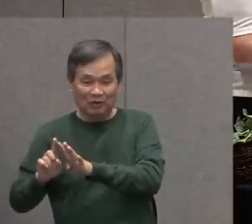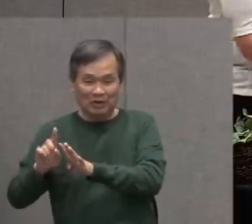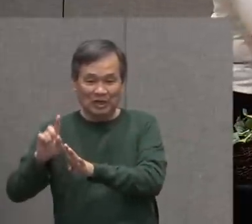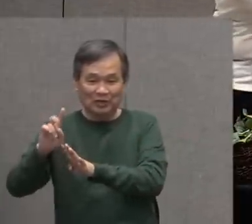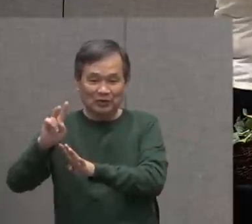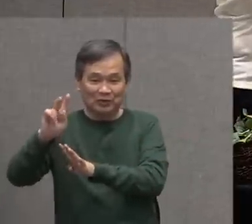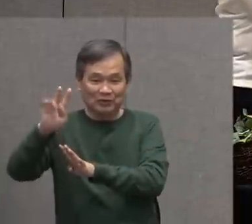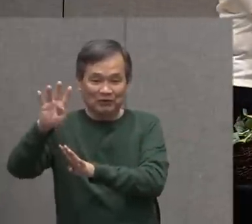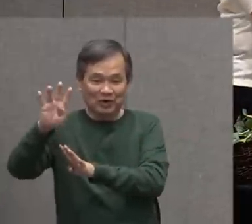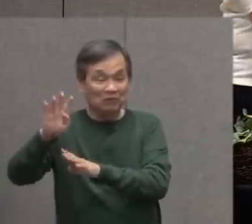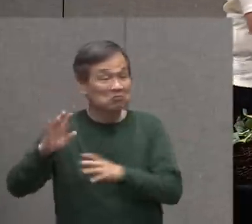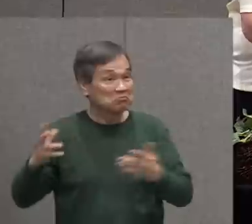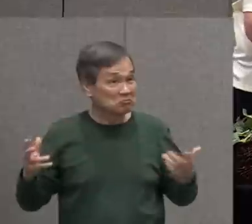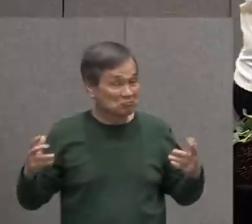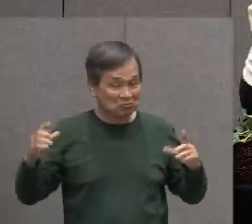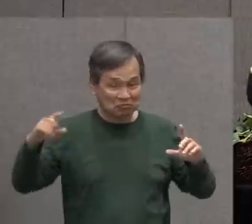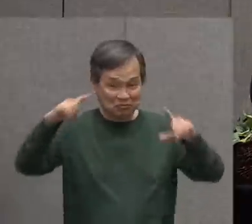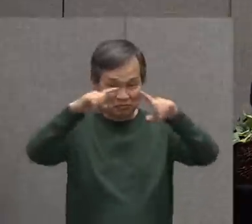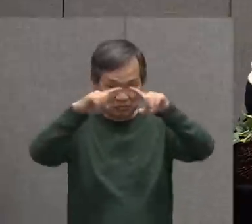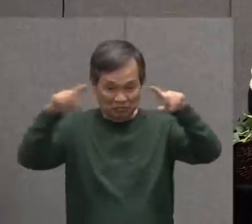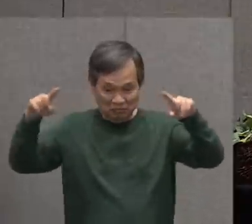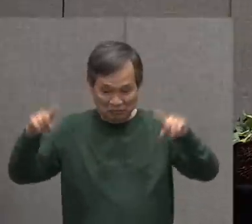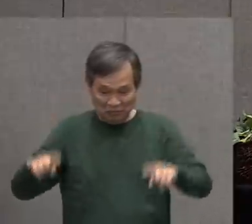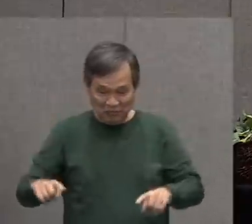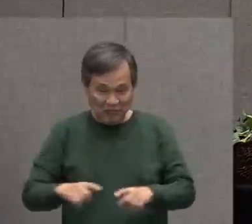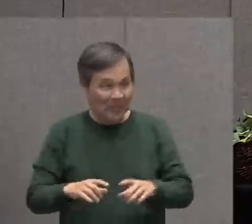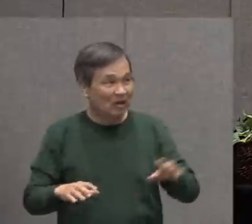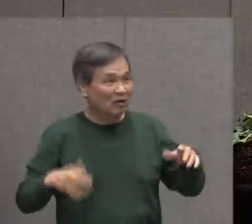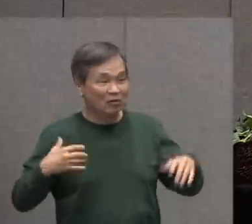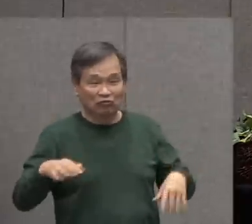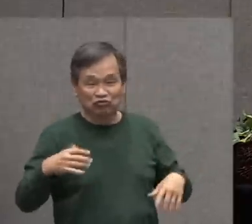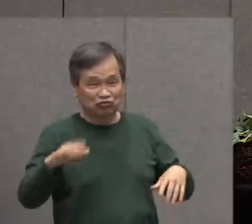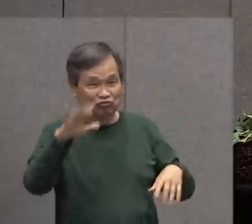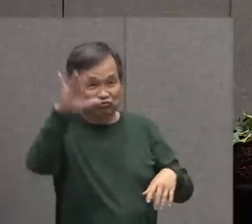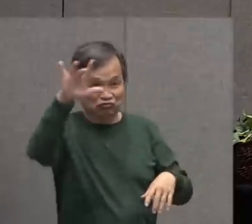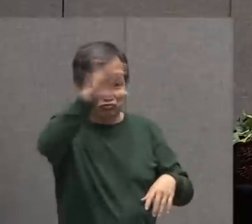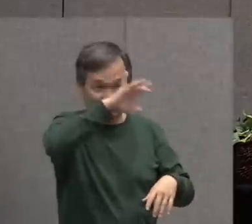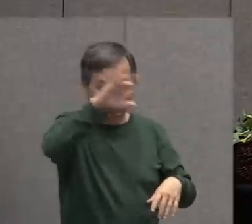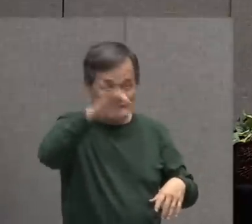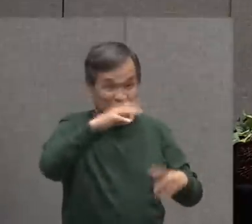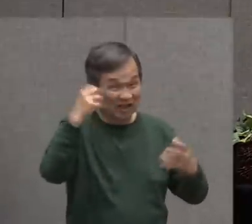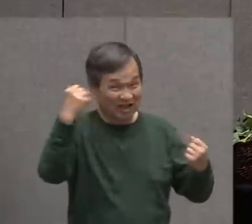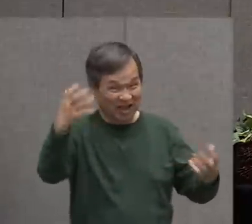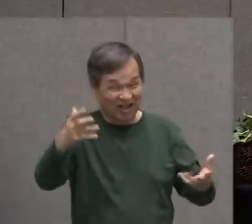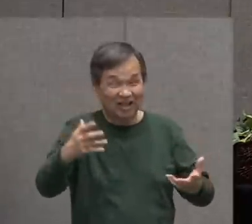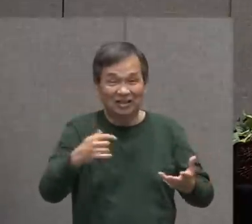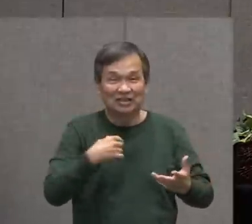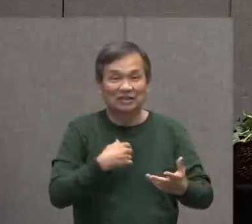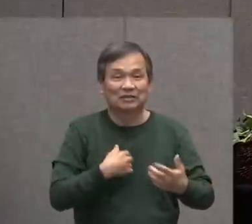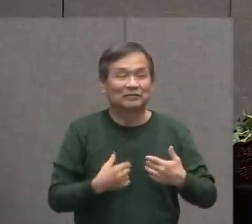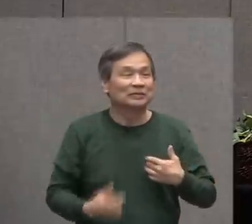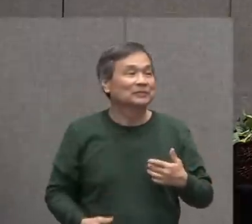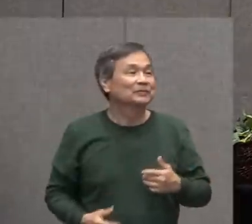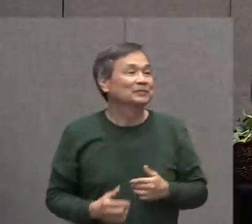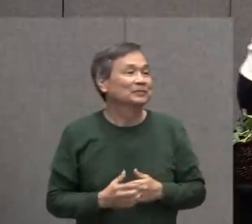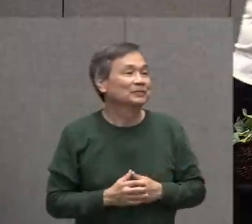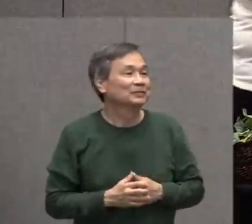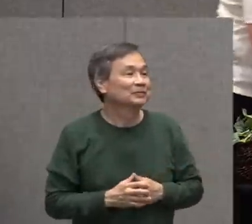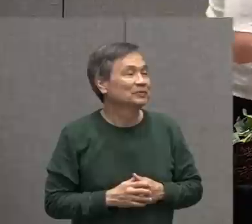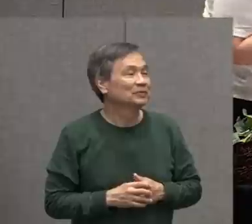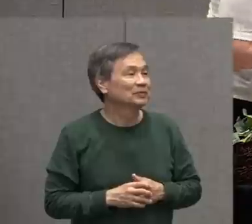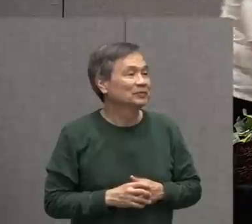we know that's where she's at. All right, we still got plenty of space, so let me roll again while she's filling that in. And you don't have to make it all perfect in